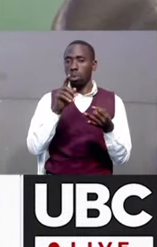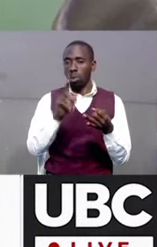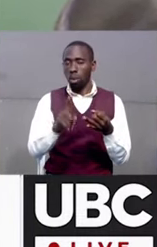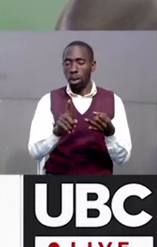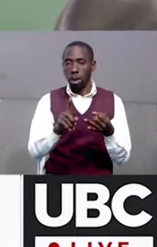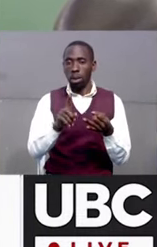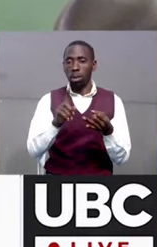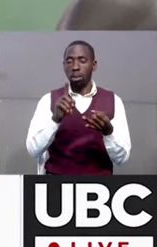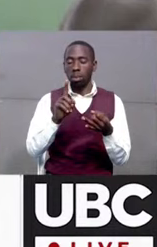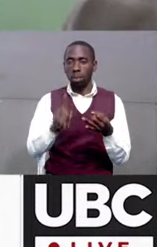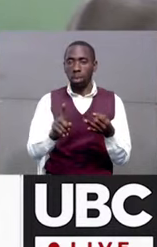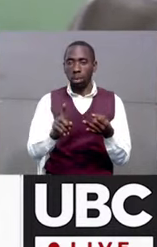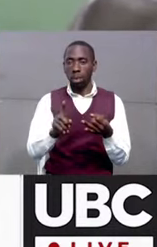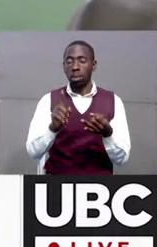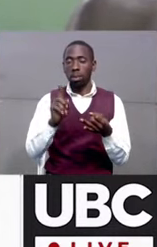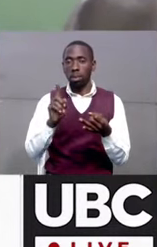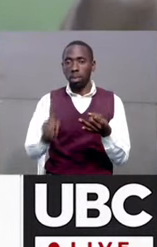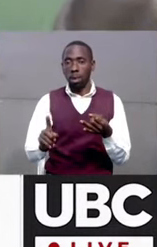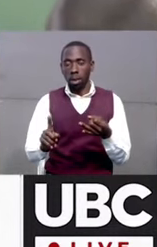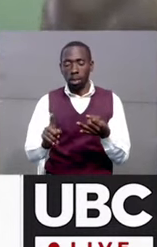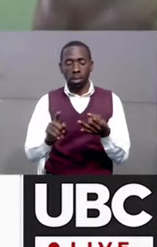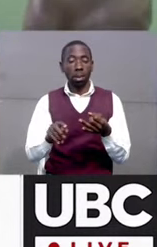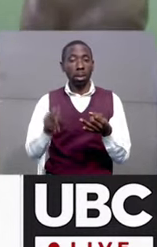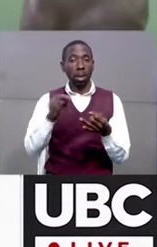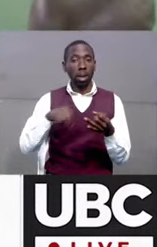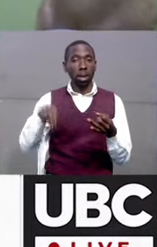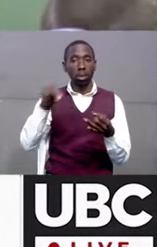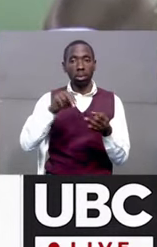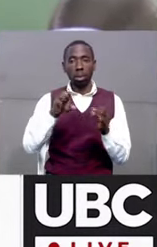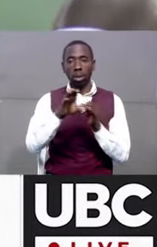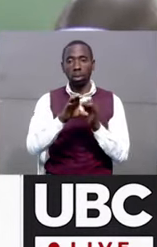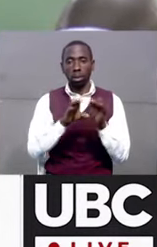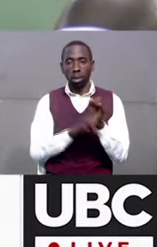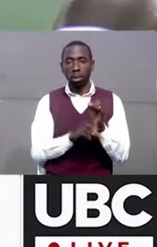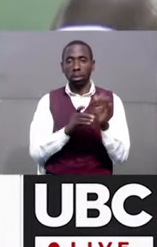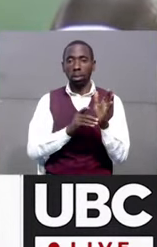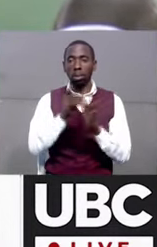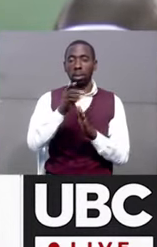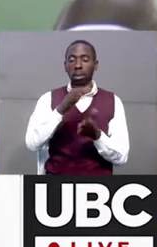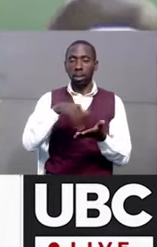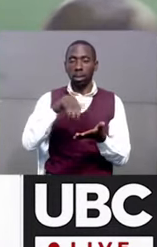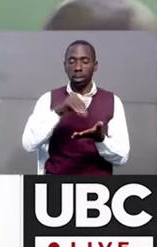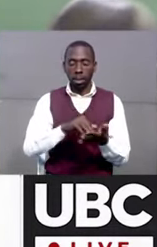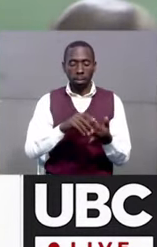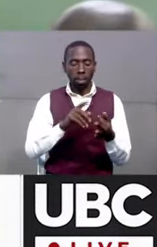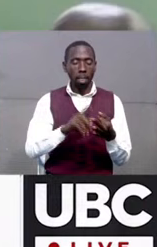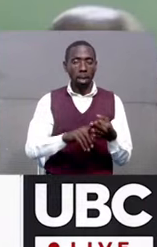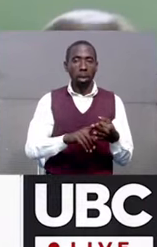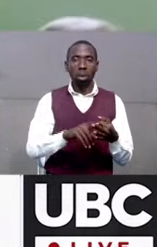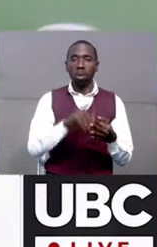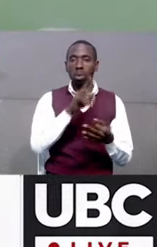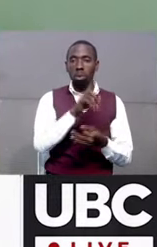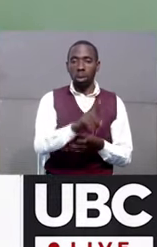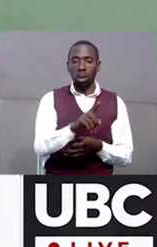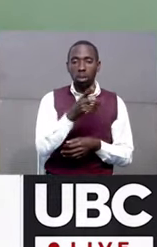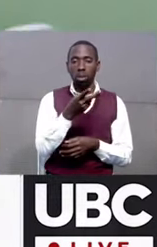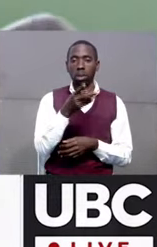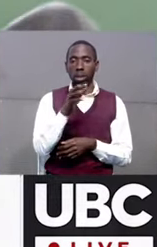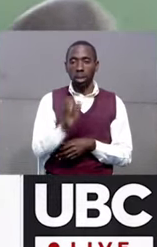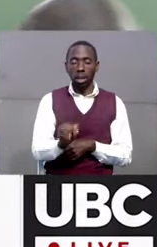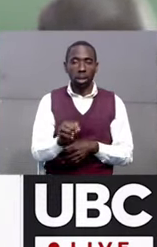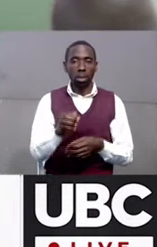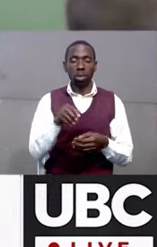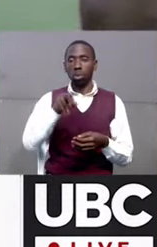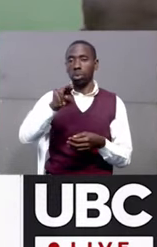111, National Council of National Curriculum Development Center, vote 128, Uganda National